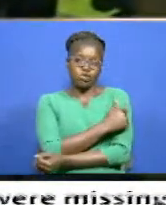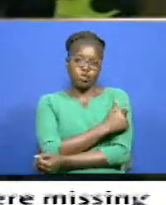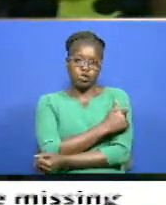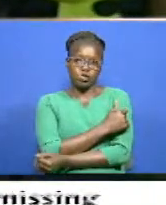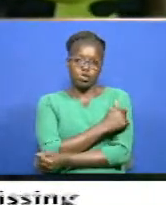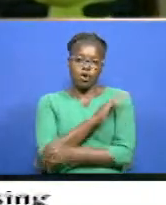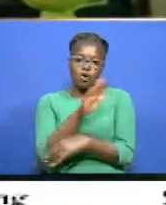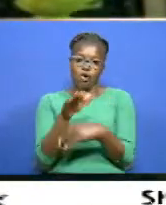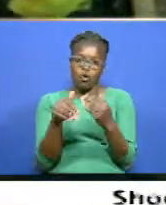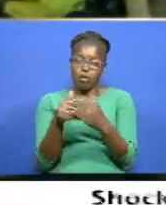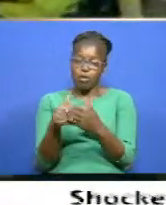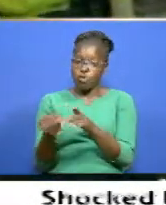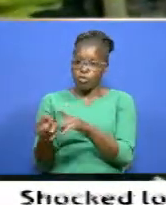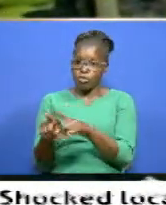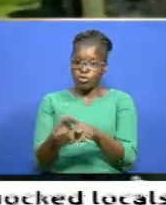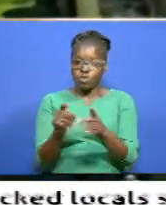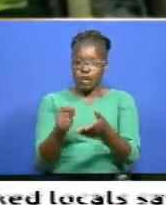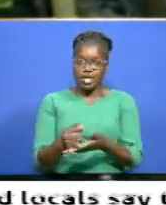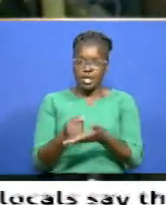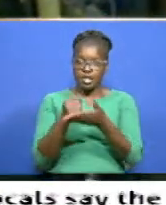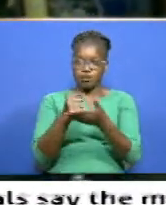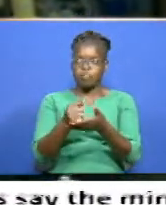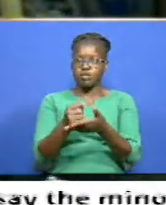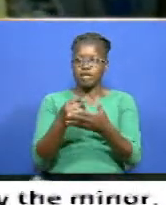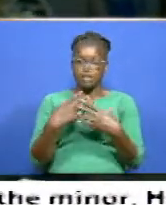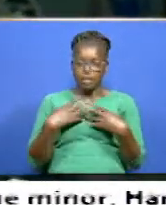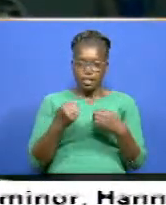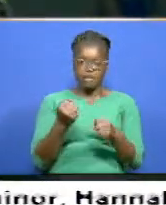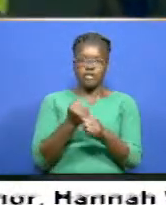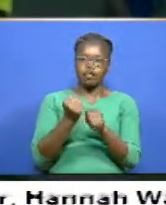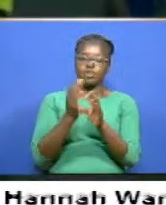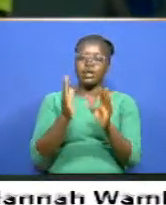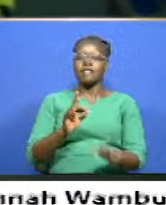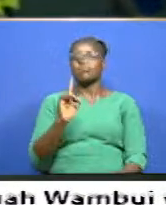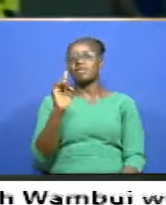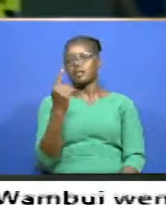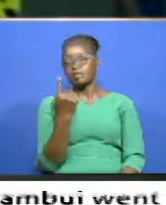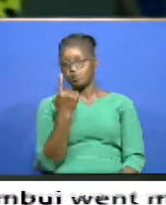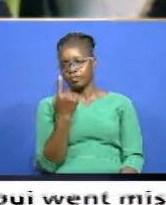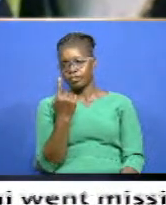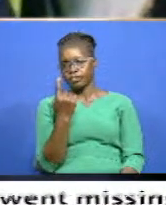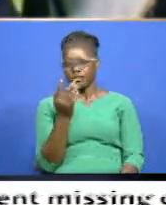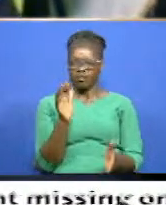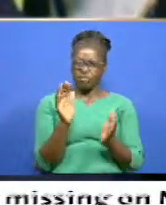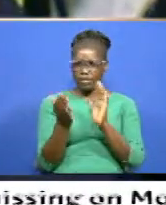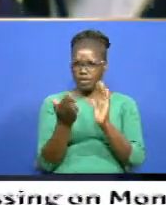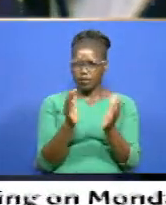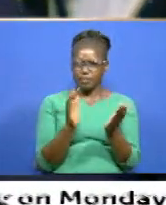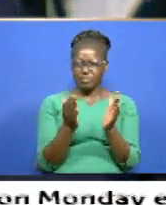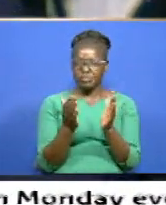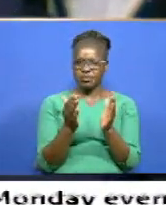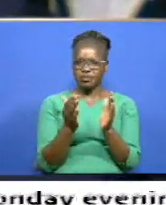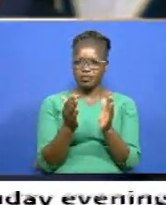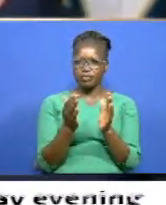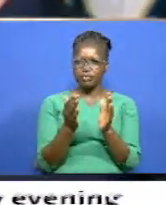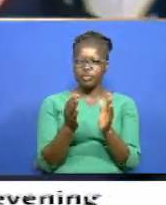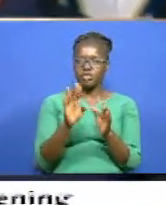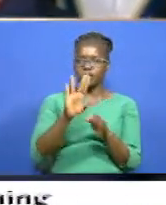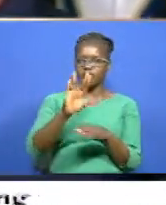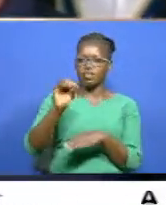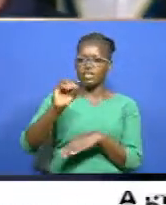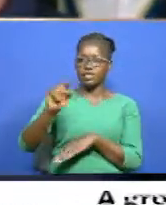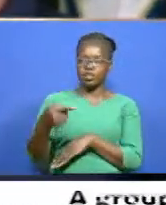they can also assist. We are starting with our health workers. Kenya has approximately